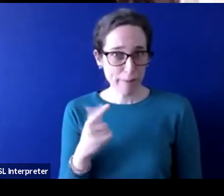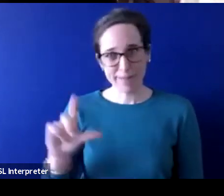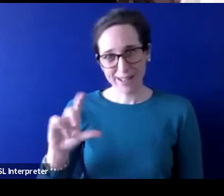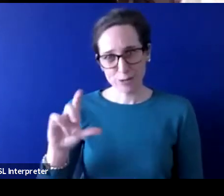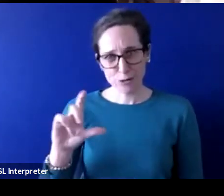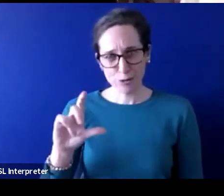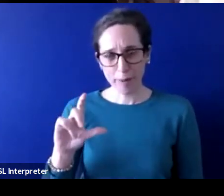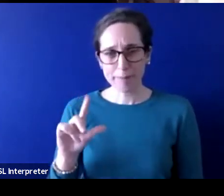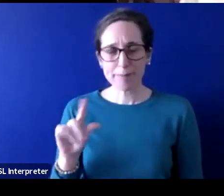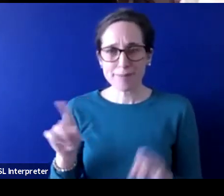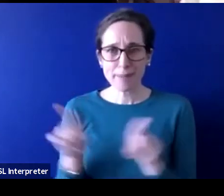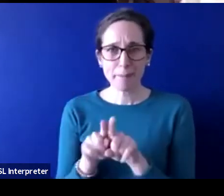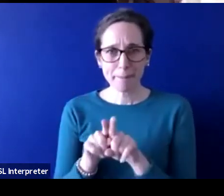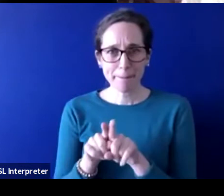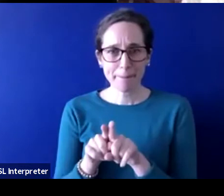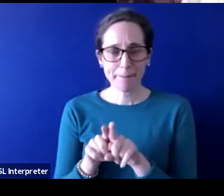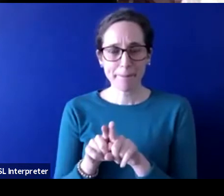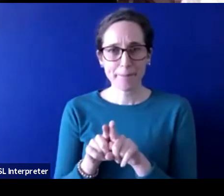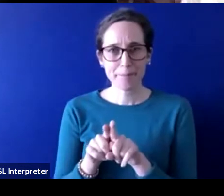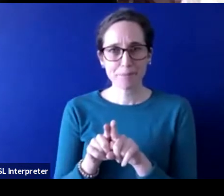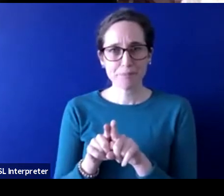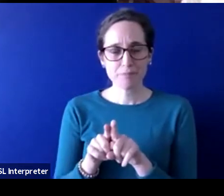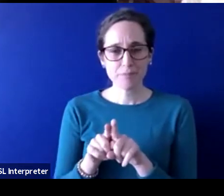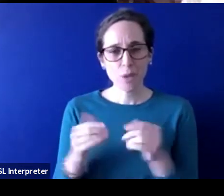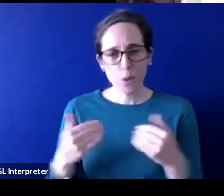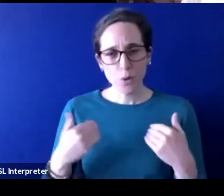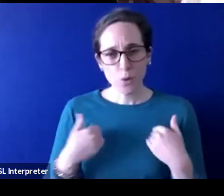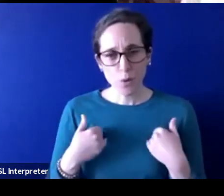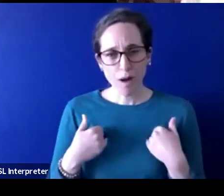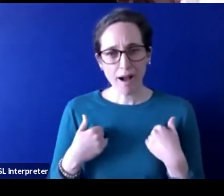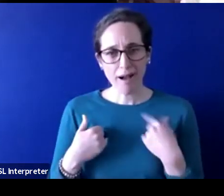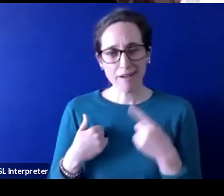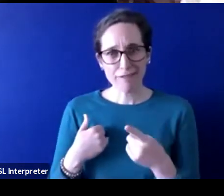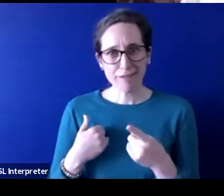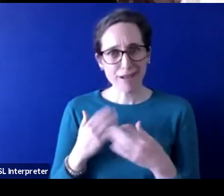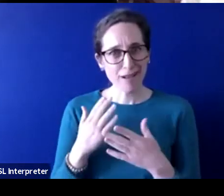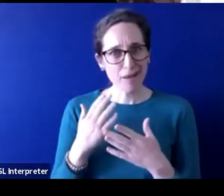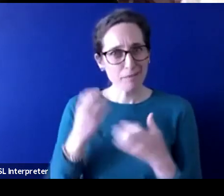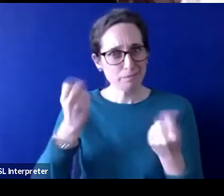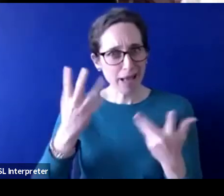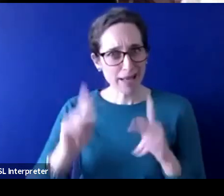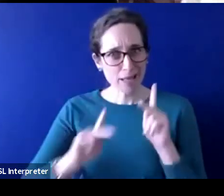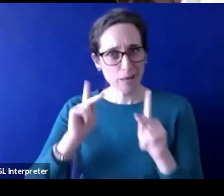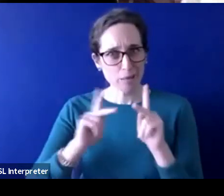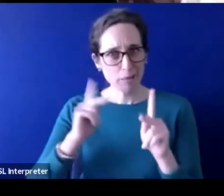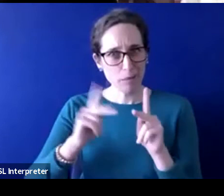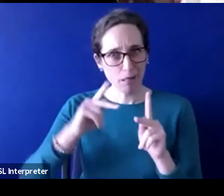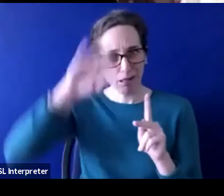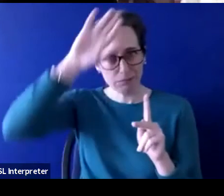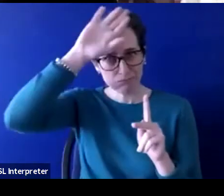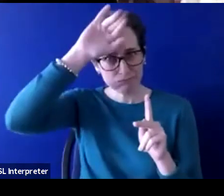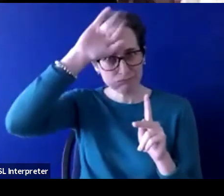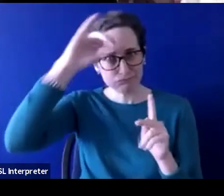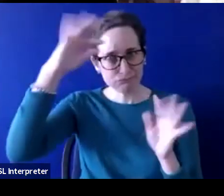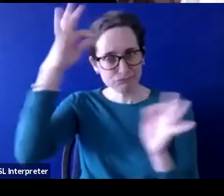but you have, like Tyler was saying, you have all these people that are oblivious to these, what are they called,